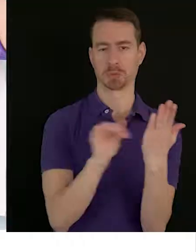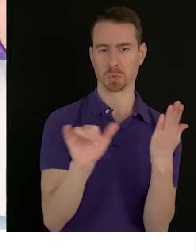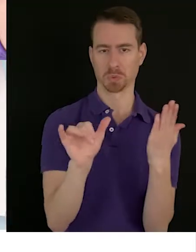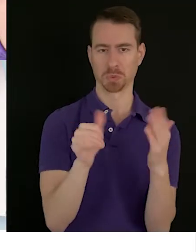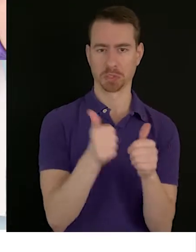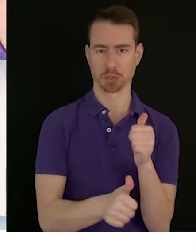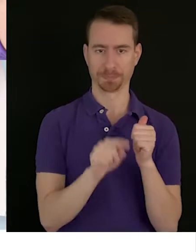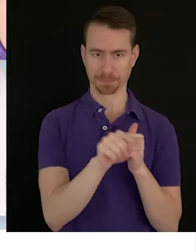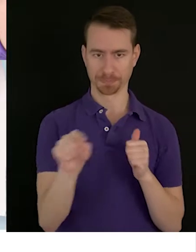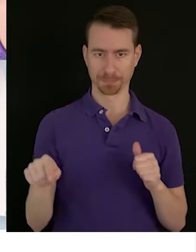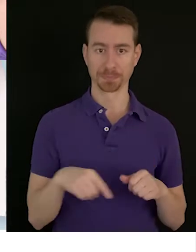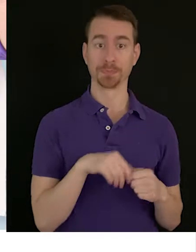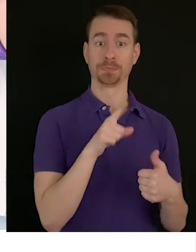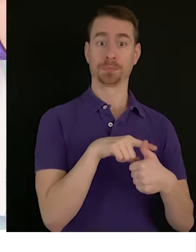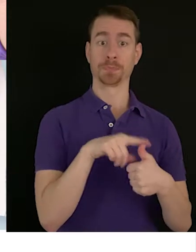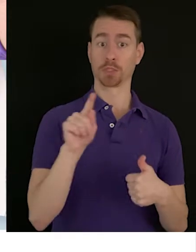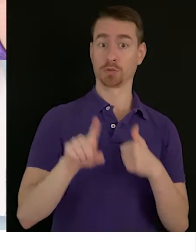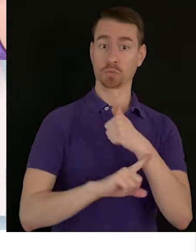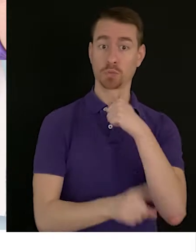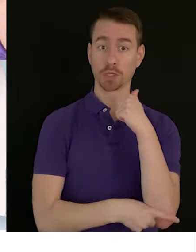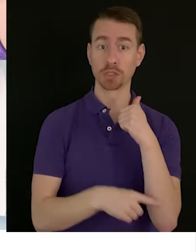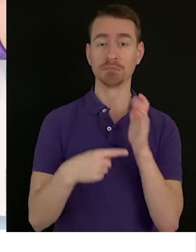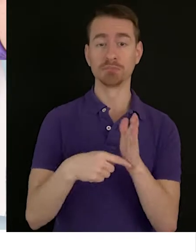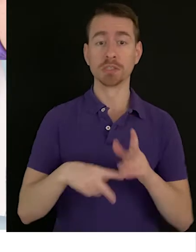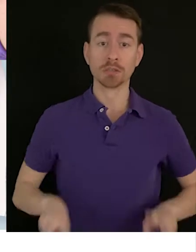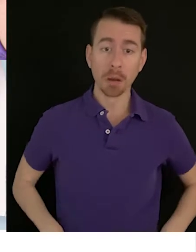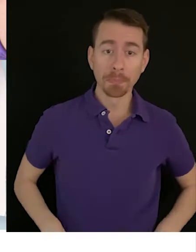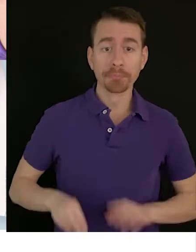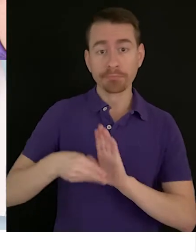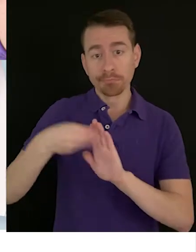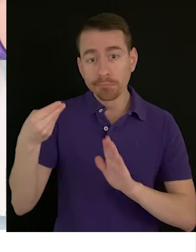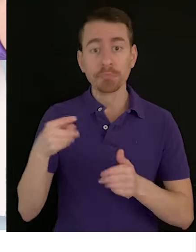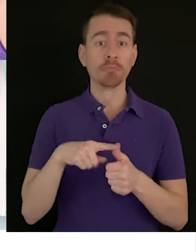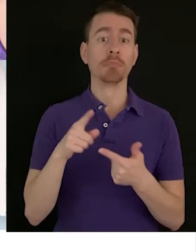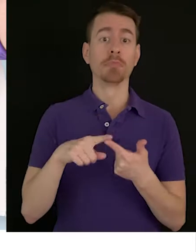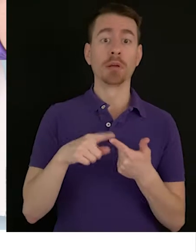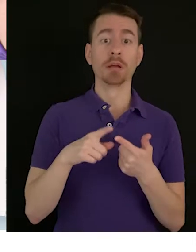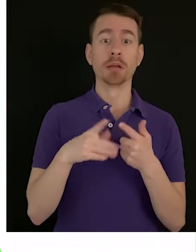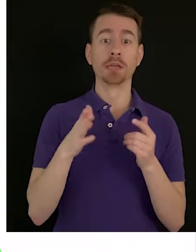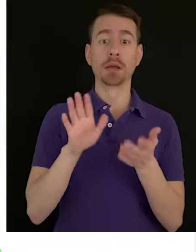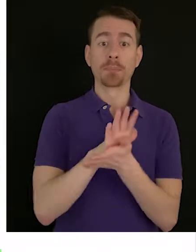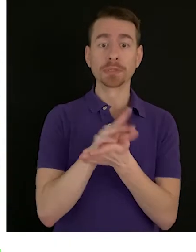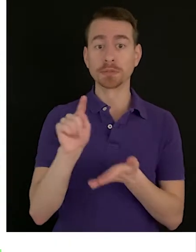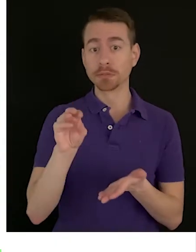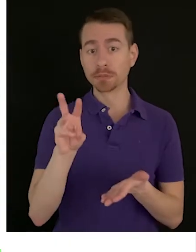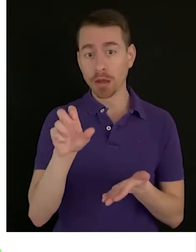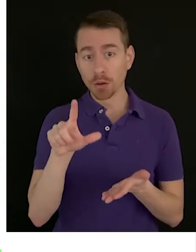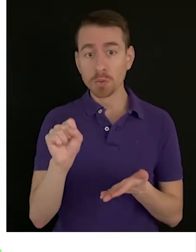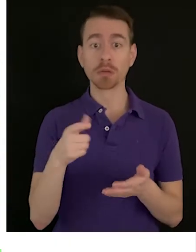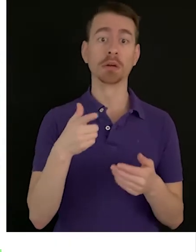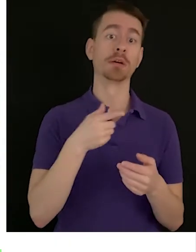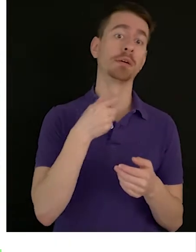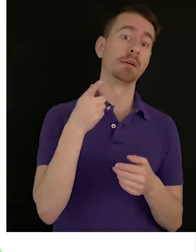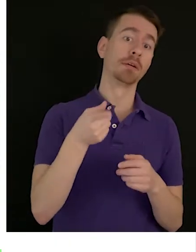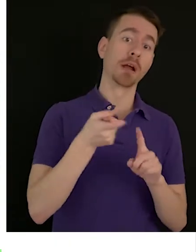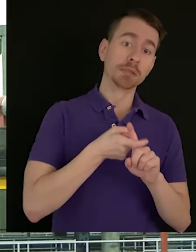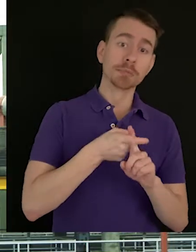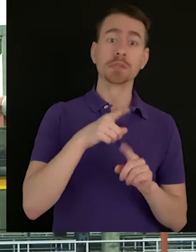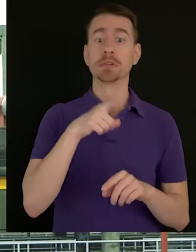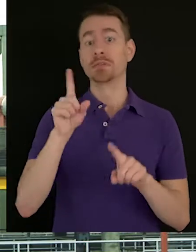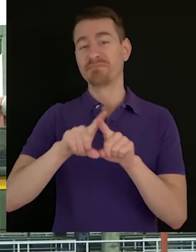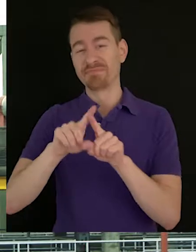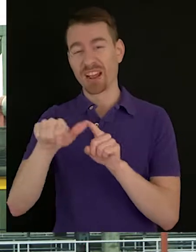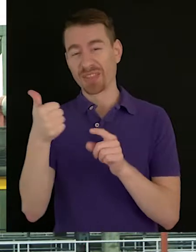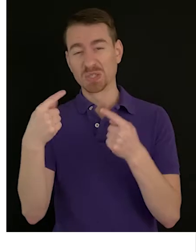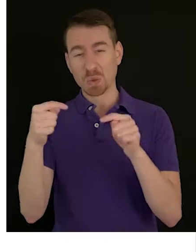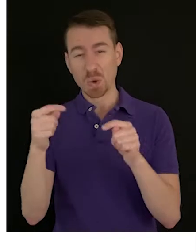them. The first category is trash. Things like wet wipes, wrappers, paper towels, condoms, tampons, and toys. The